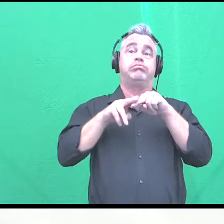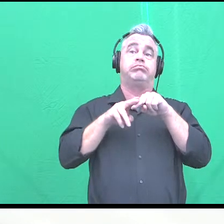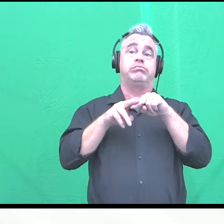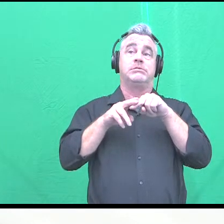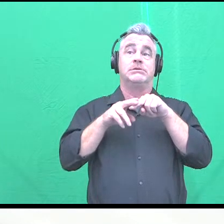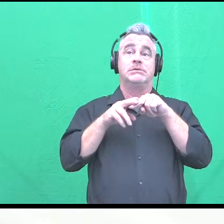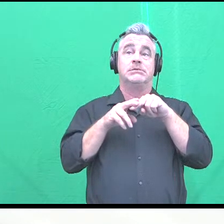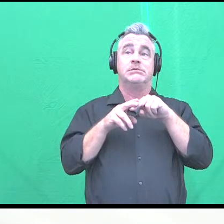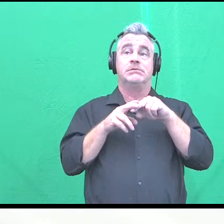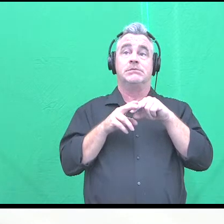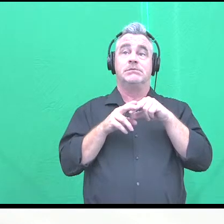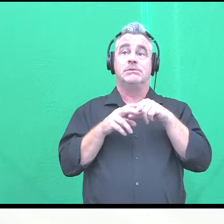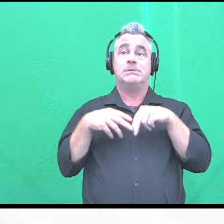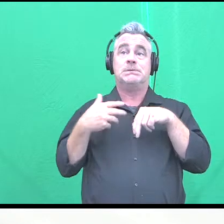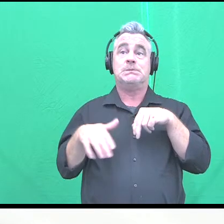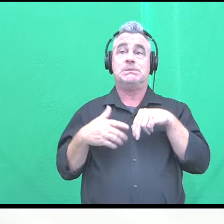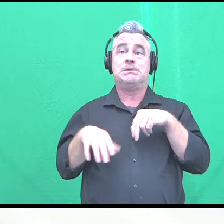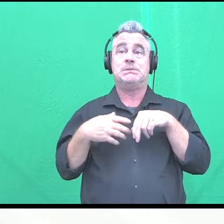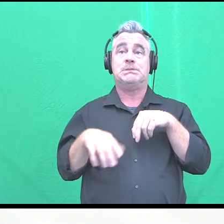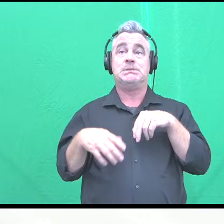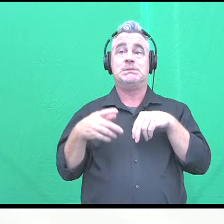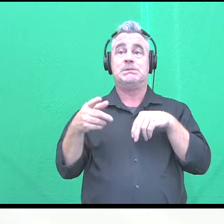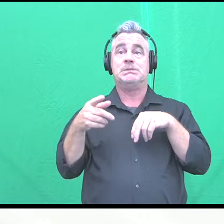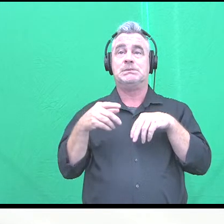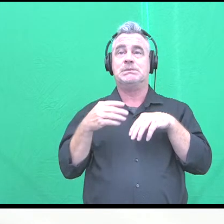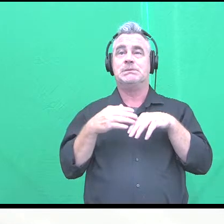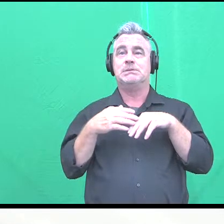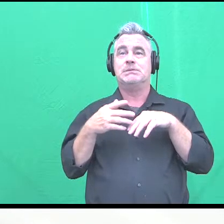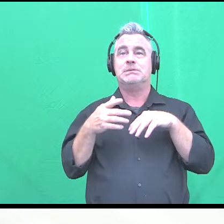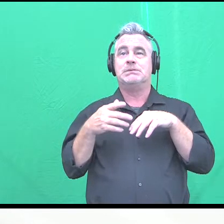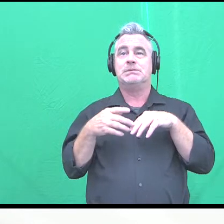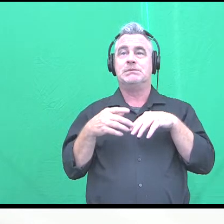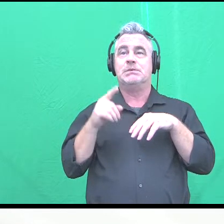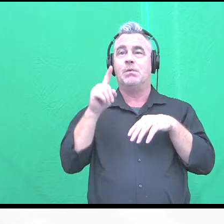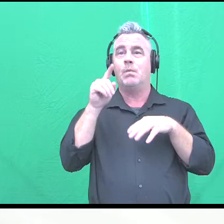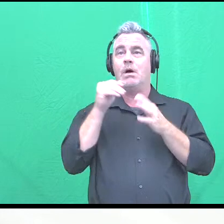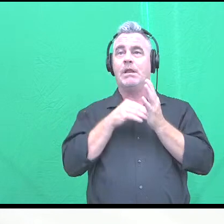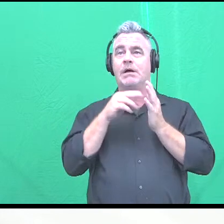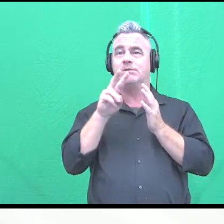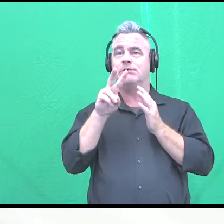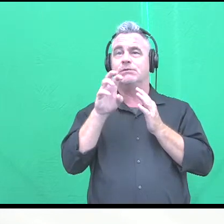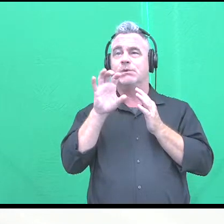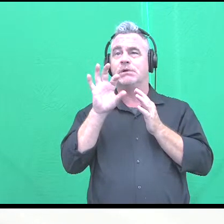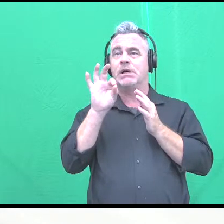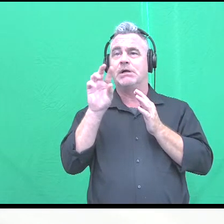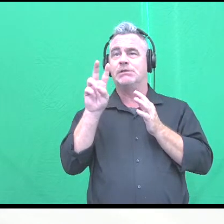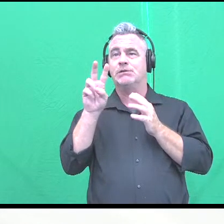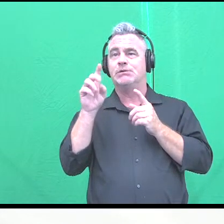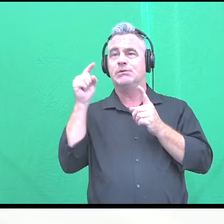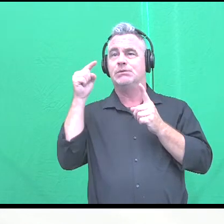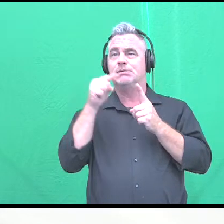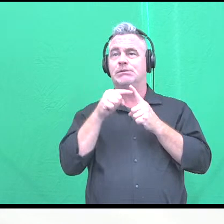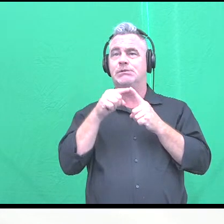and I do try to post at least 2 or 3